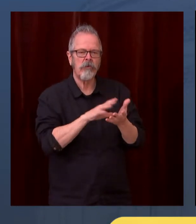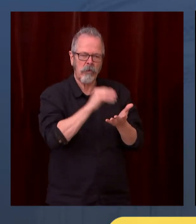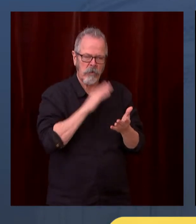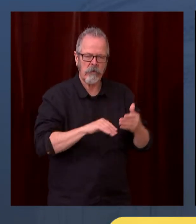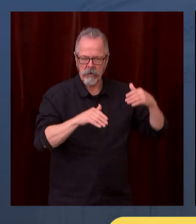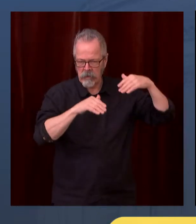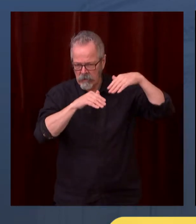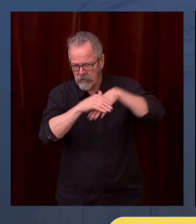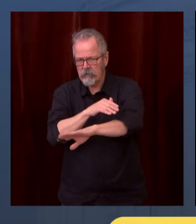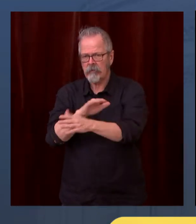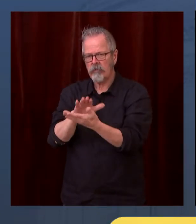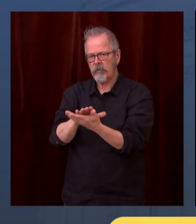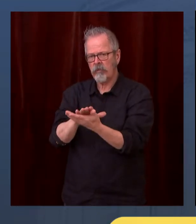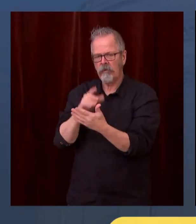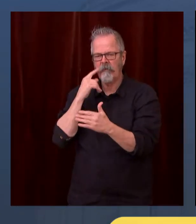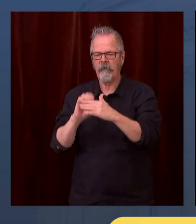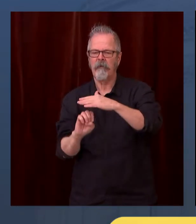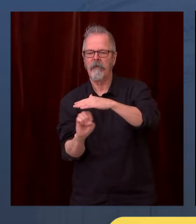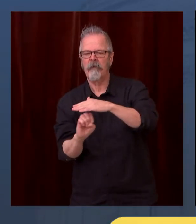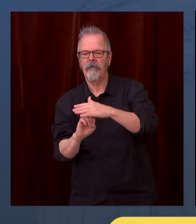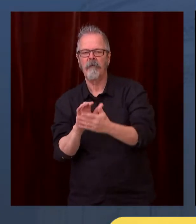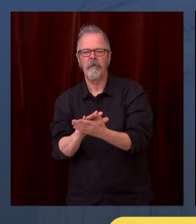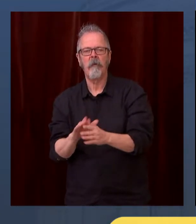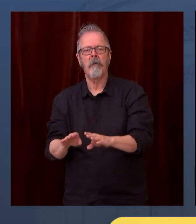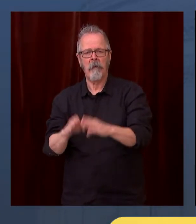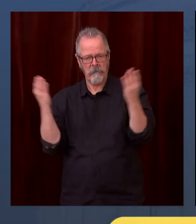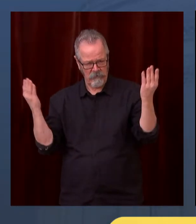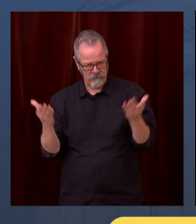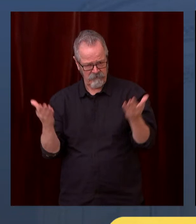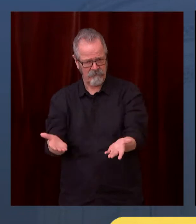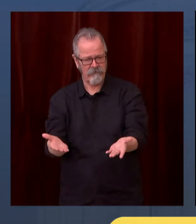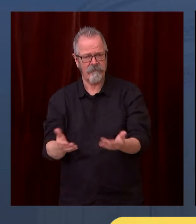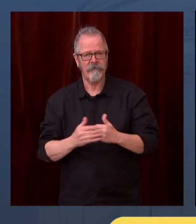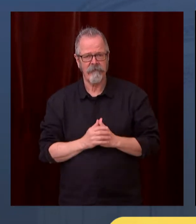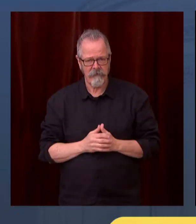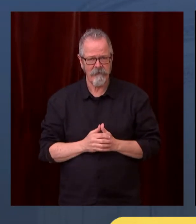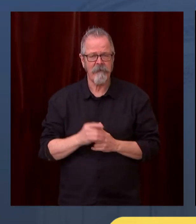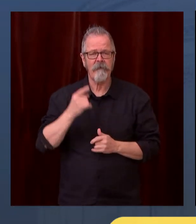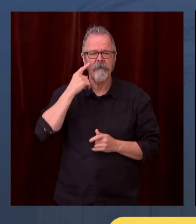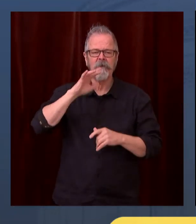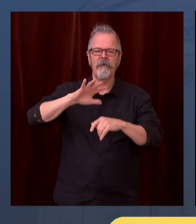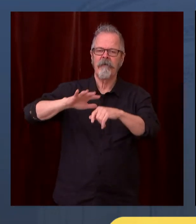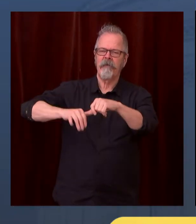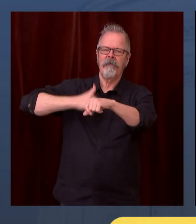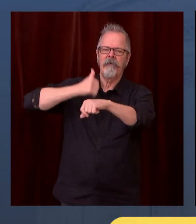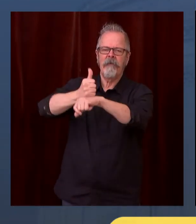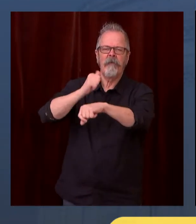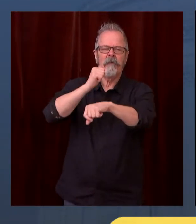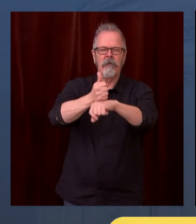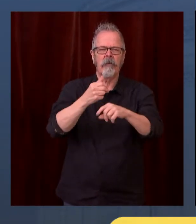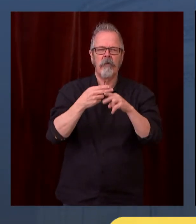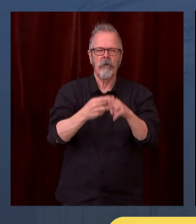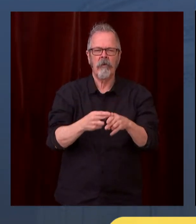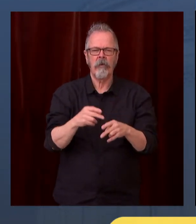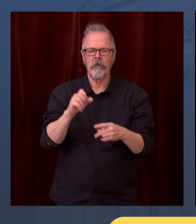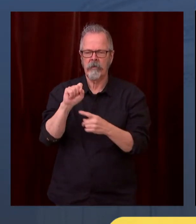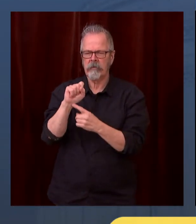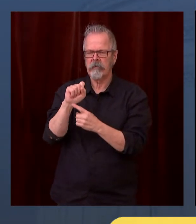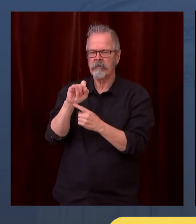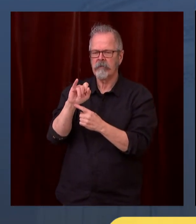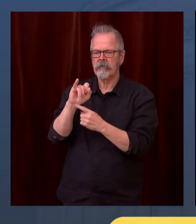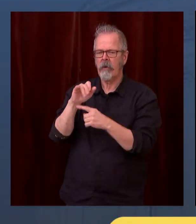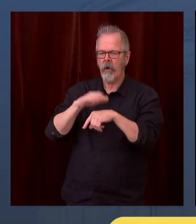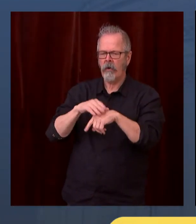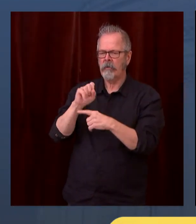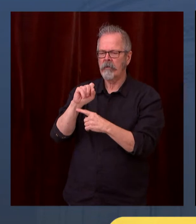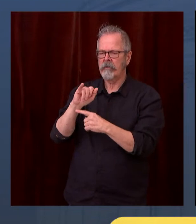elementary school population. Basically where we have on-site learning going on to significant degrees. The